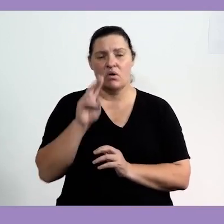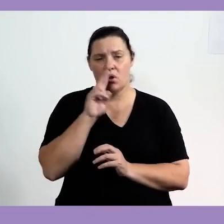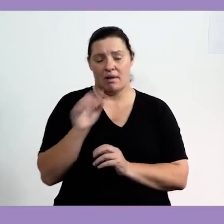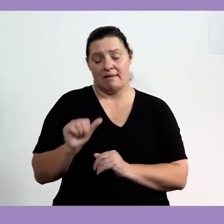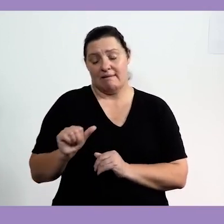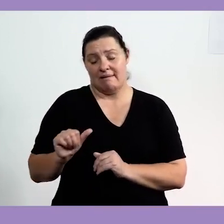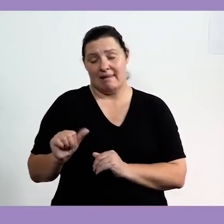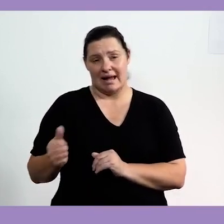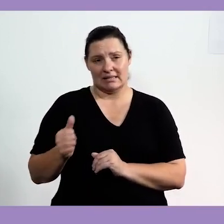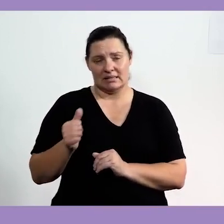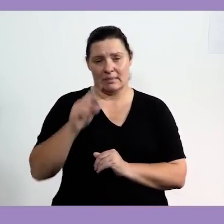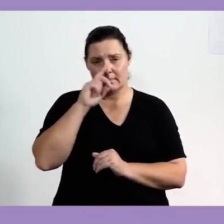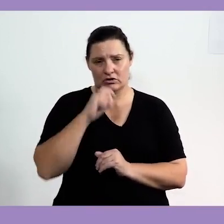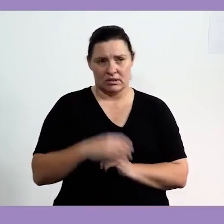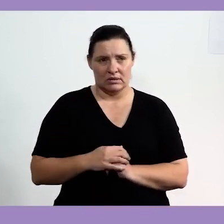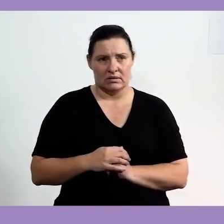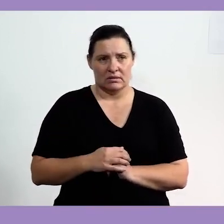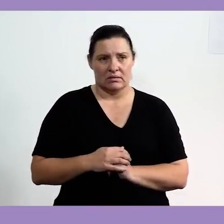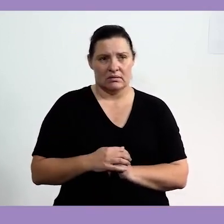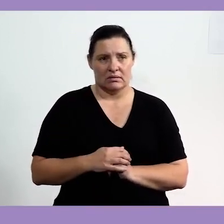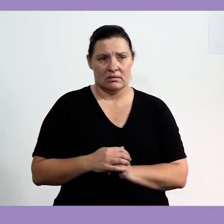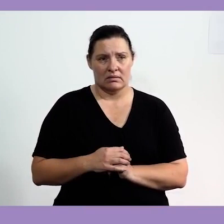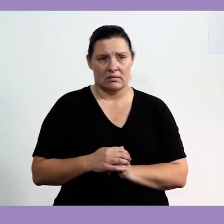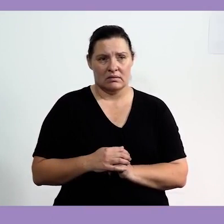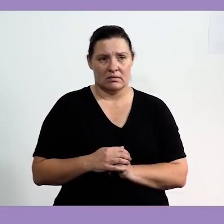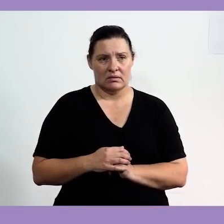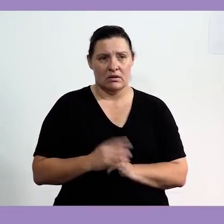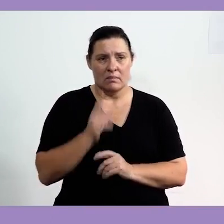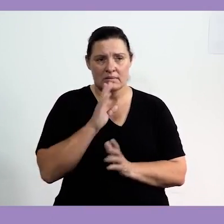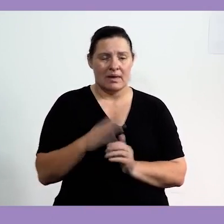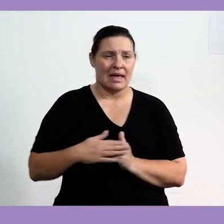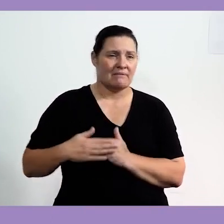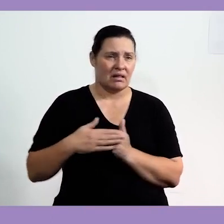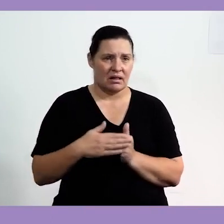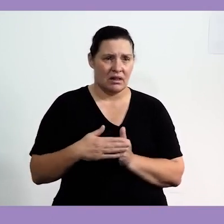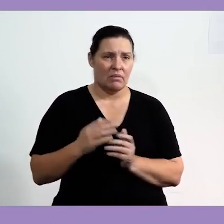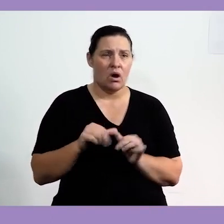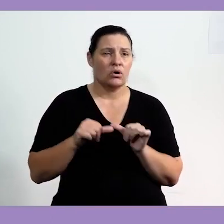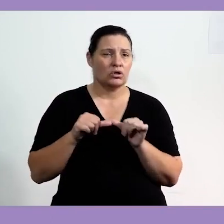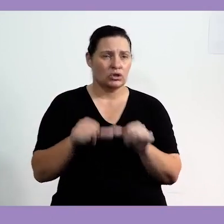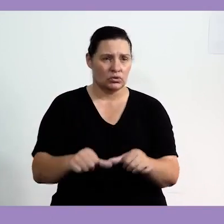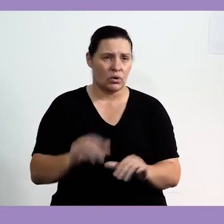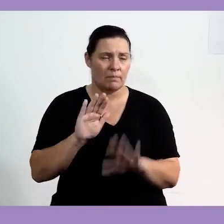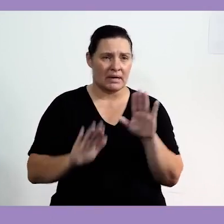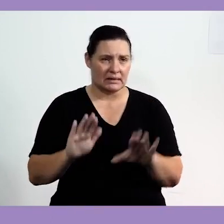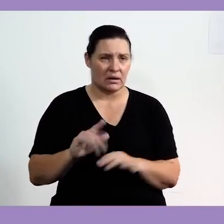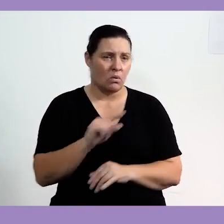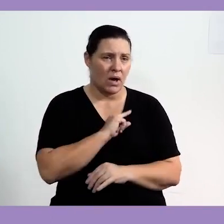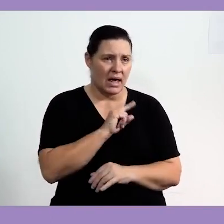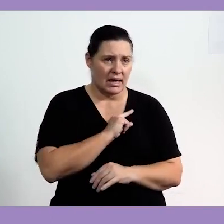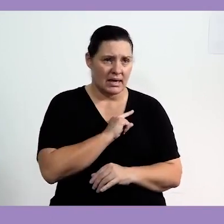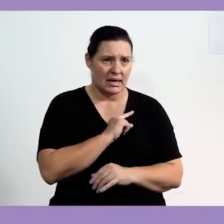So let's look at the next picture. So you need to be very careful when you are continuing this